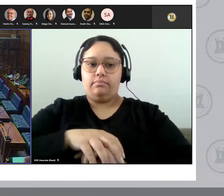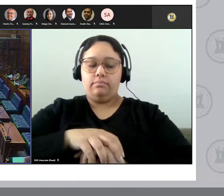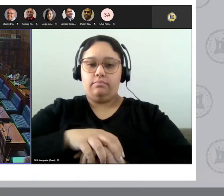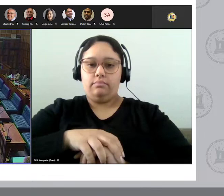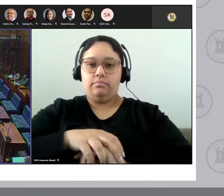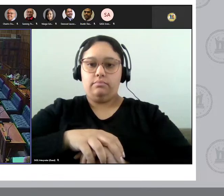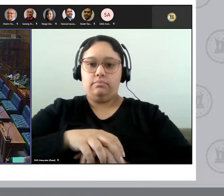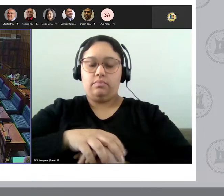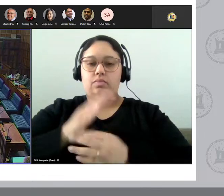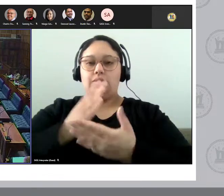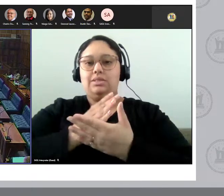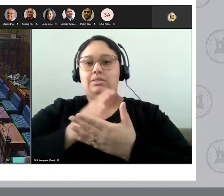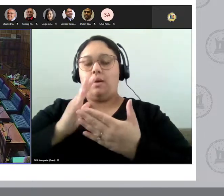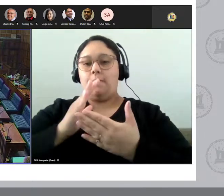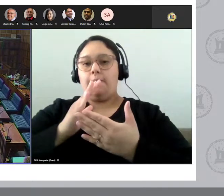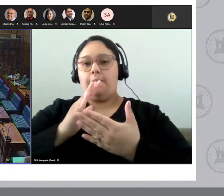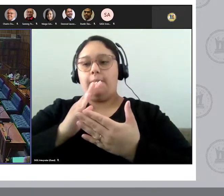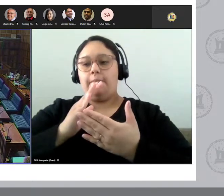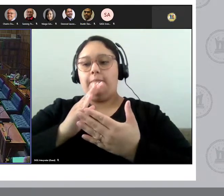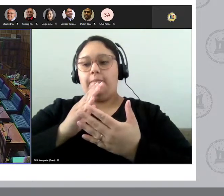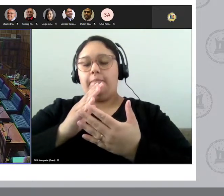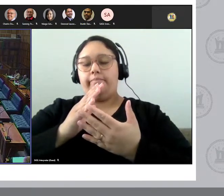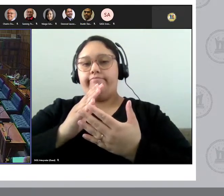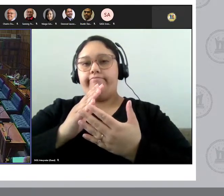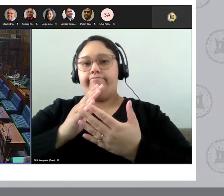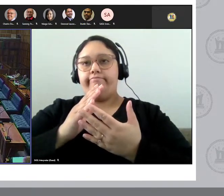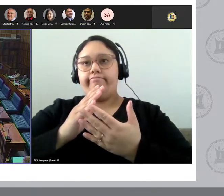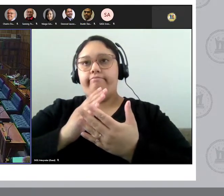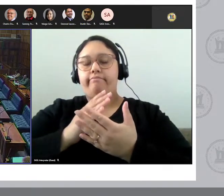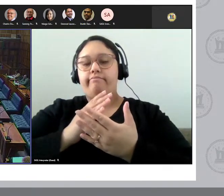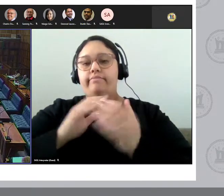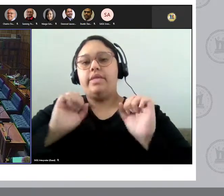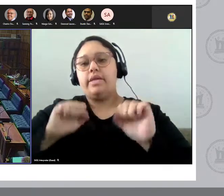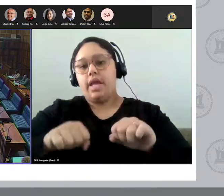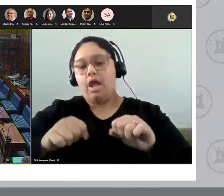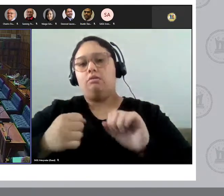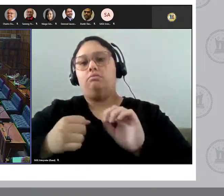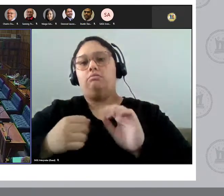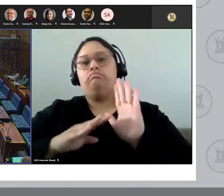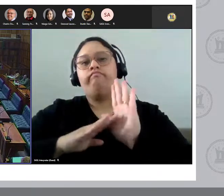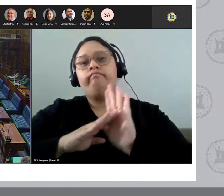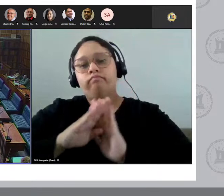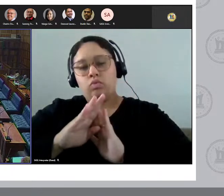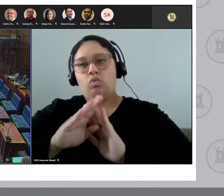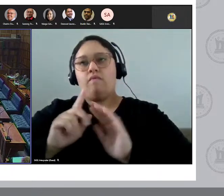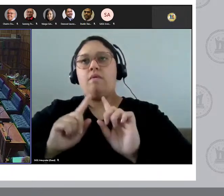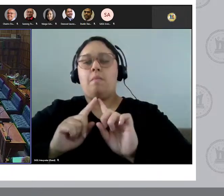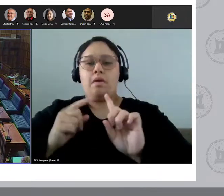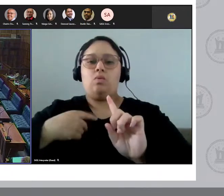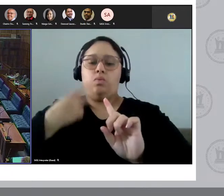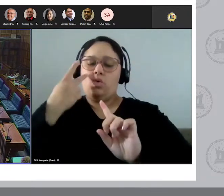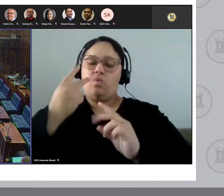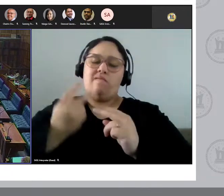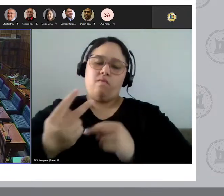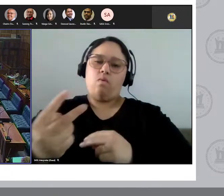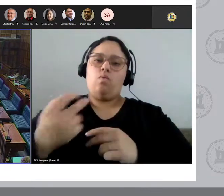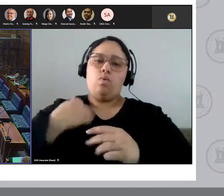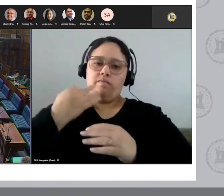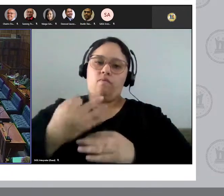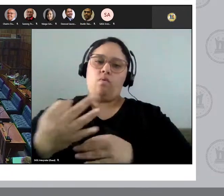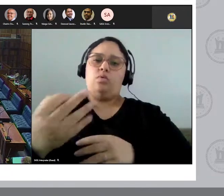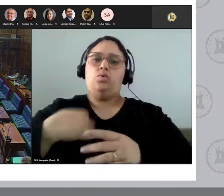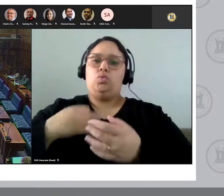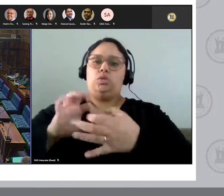there's obviously some room for improvement, but we are looking forward to the